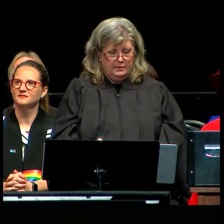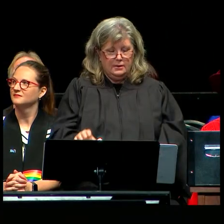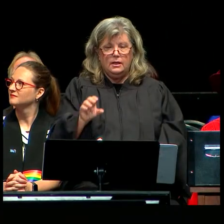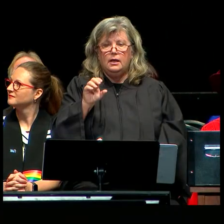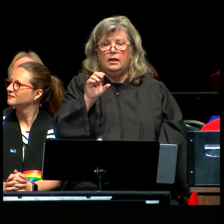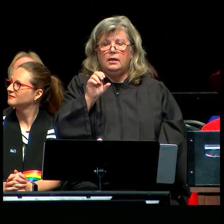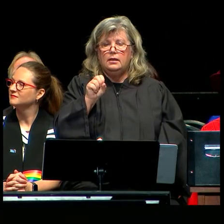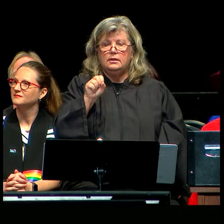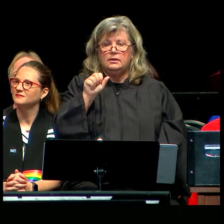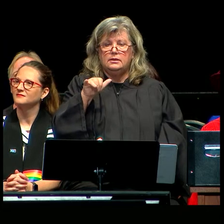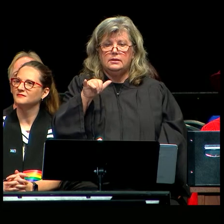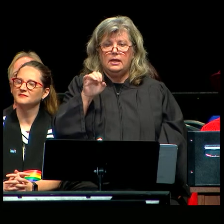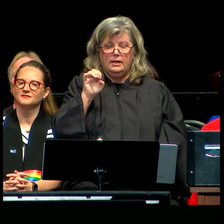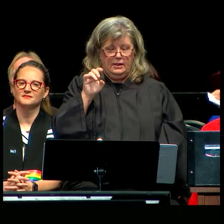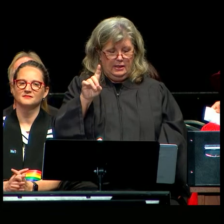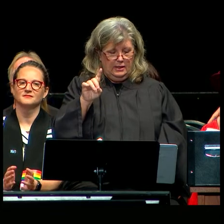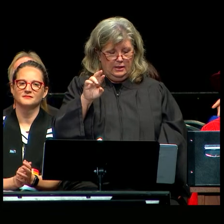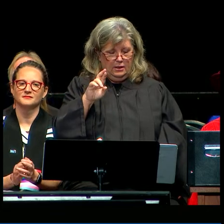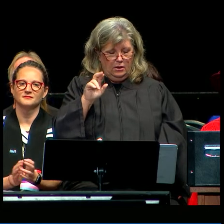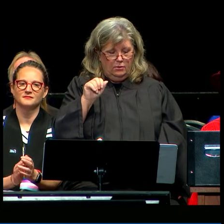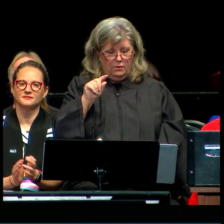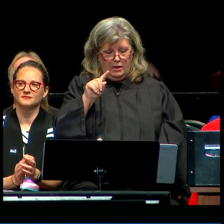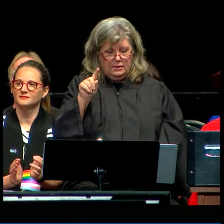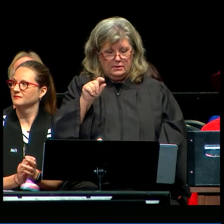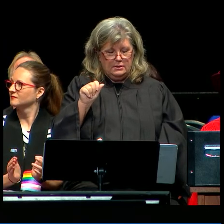Syed Raza Bashir.